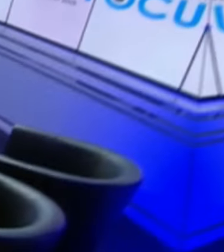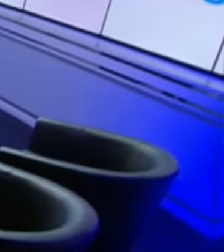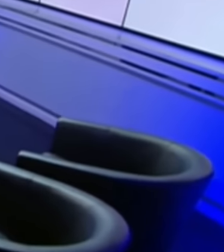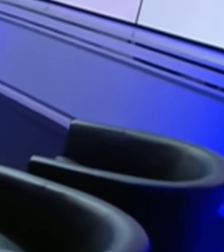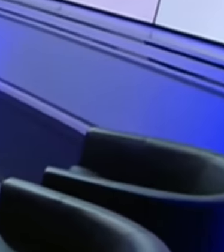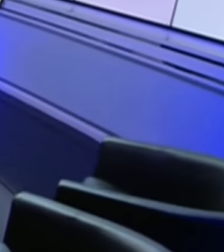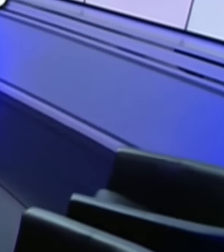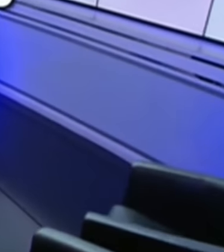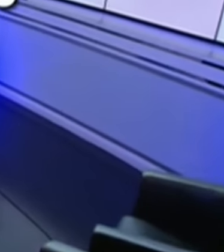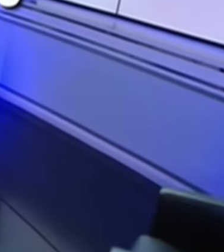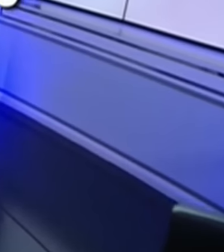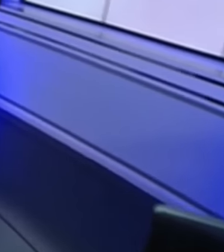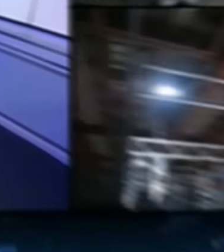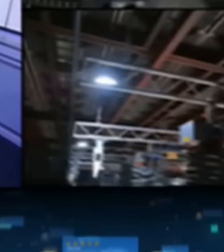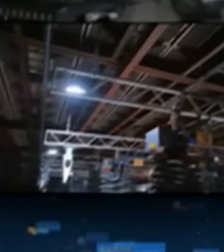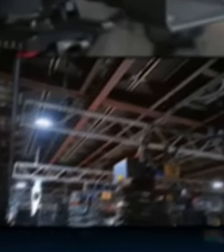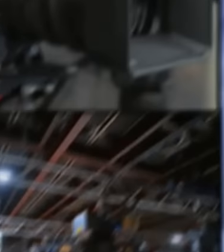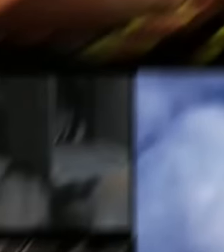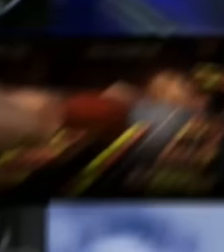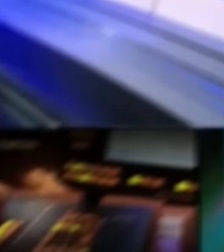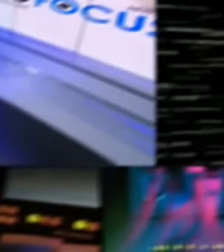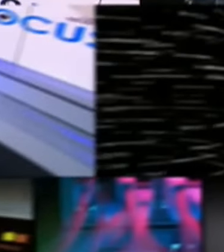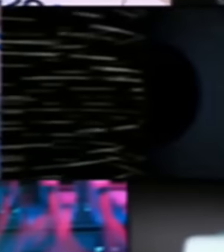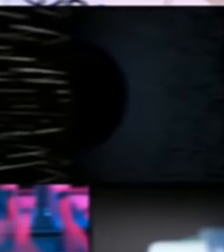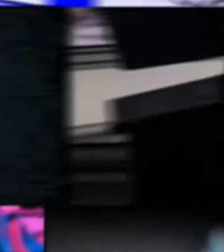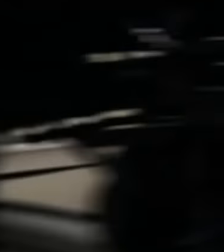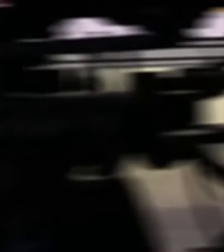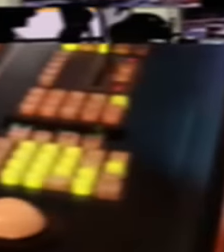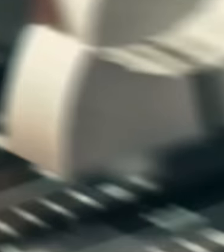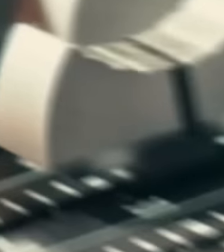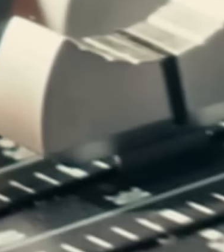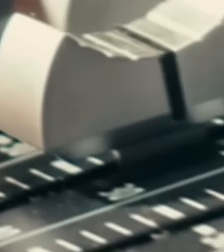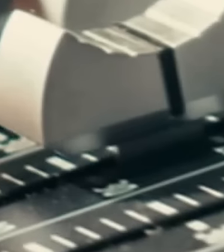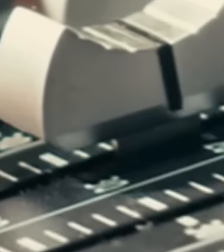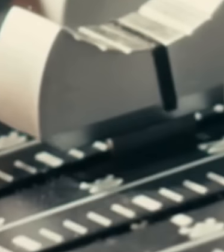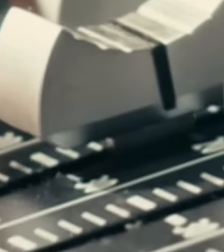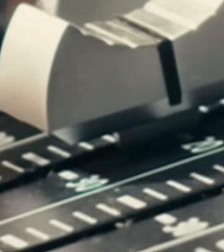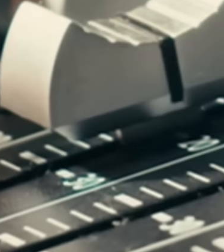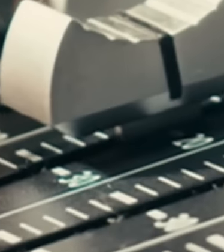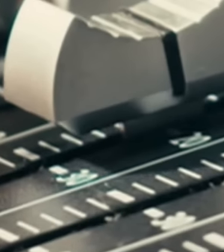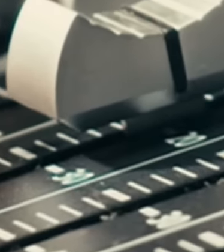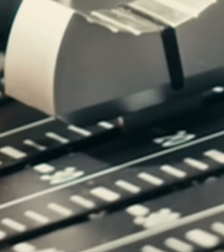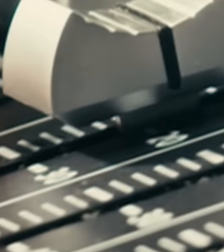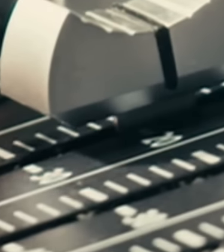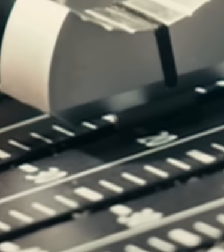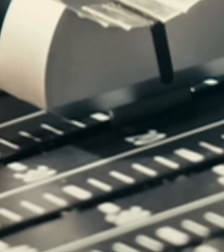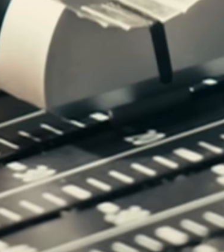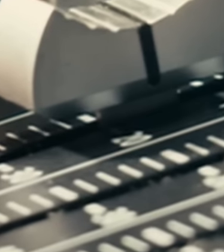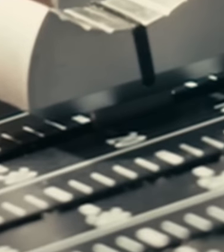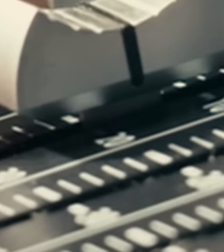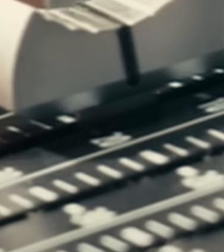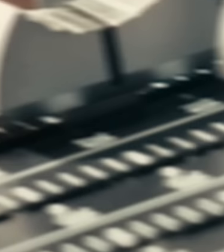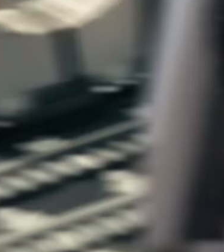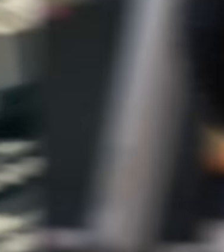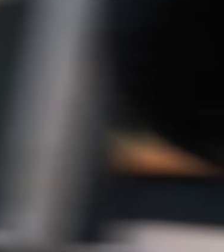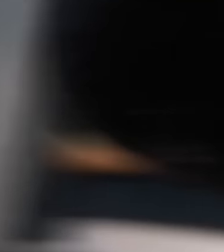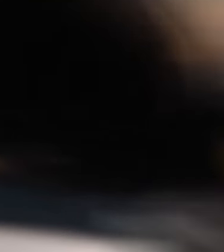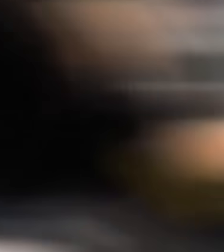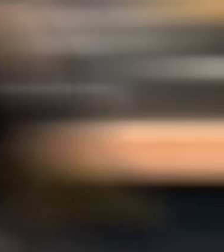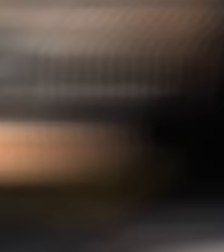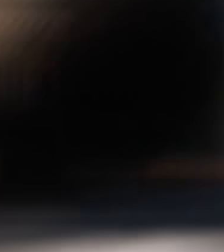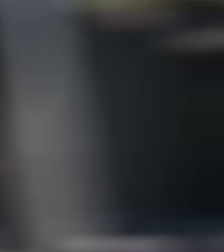G20 2025 e go tlisetsa tiragalo eno ka tlhamalalo. Reetsa motsotso mongwe le mongwe mo diteišeneng